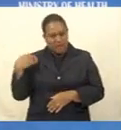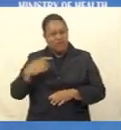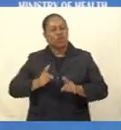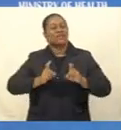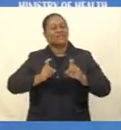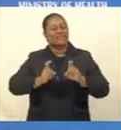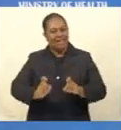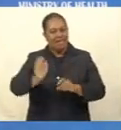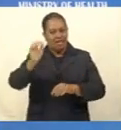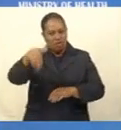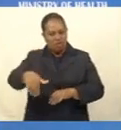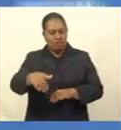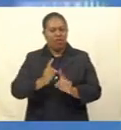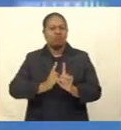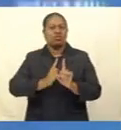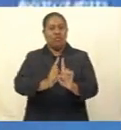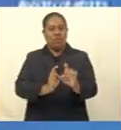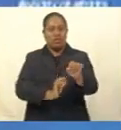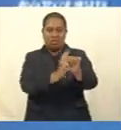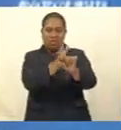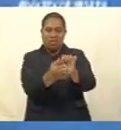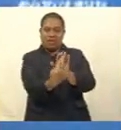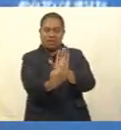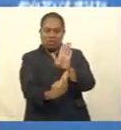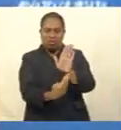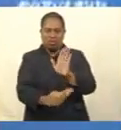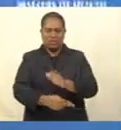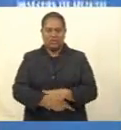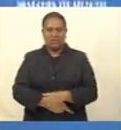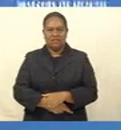and follow the COVID-19 safety measures.